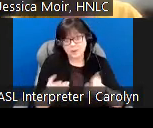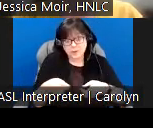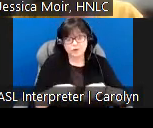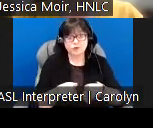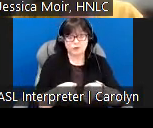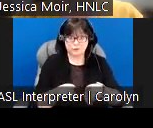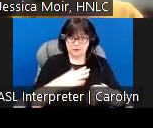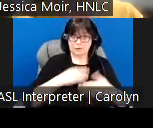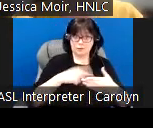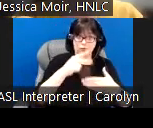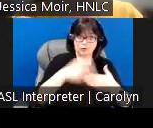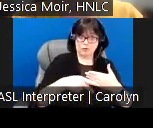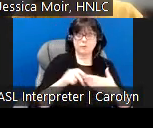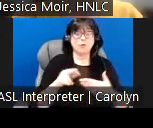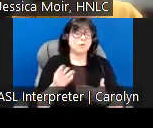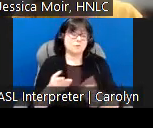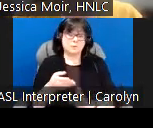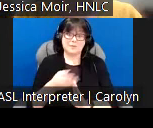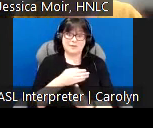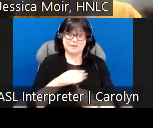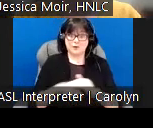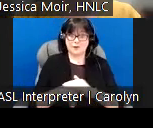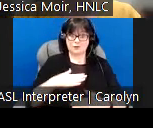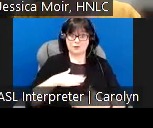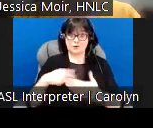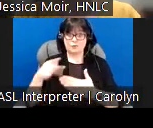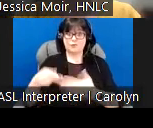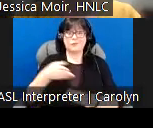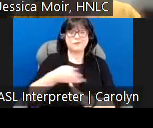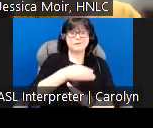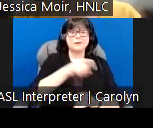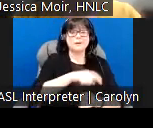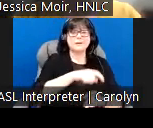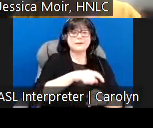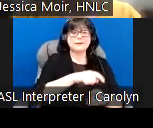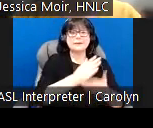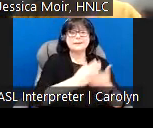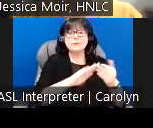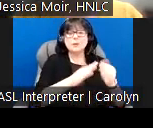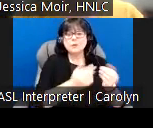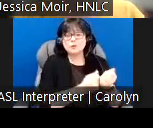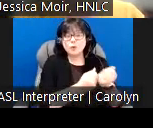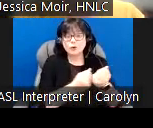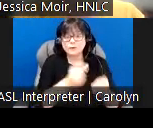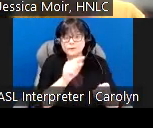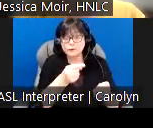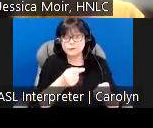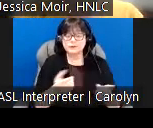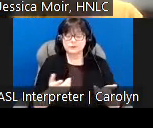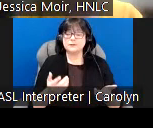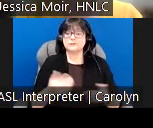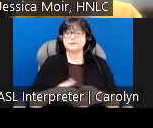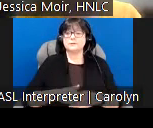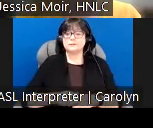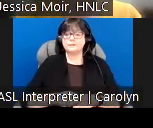program or before they enter our program? So those kinds of things. And it doesn't,